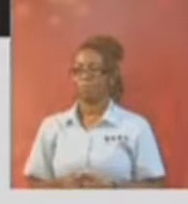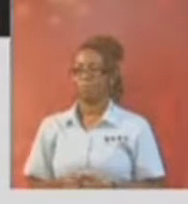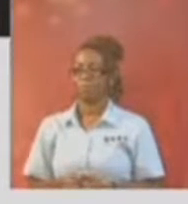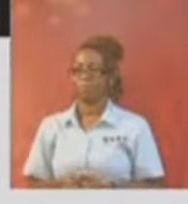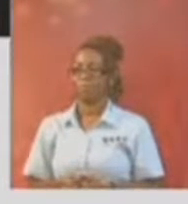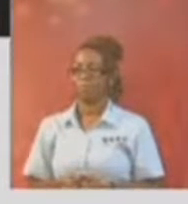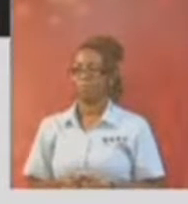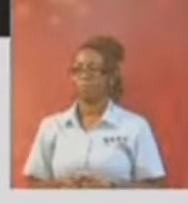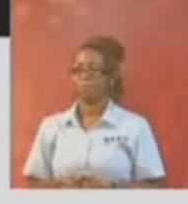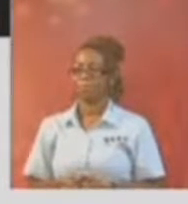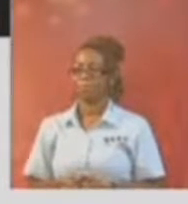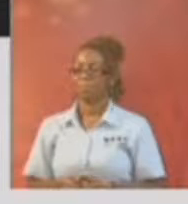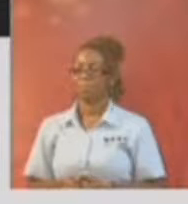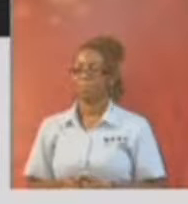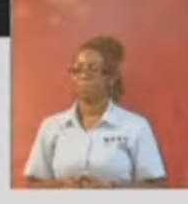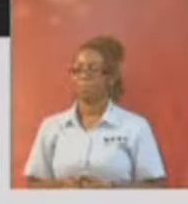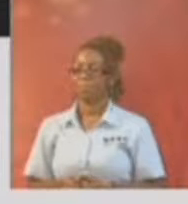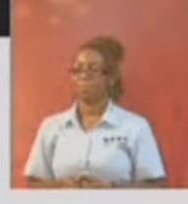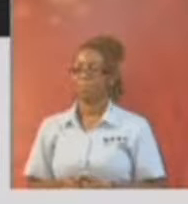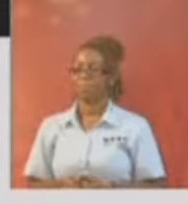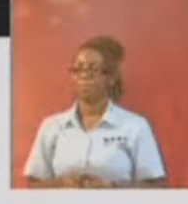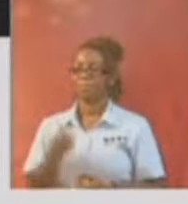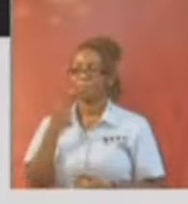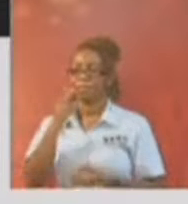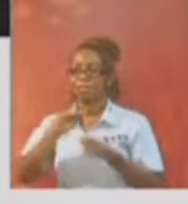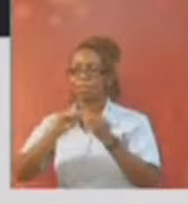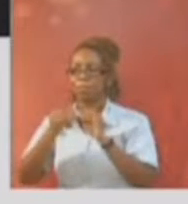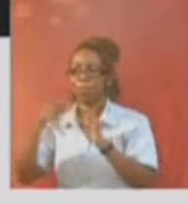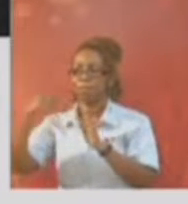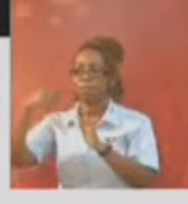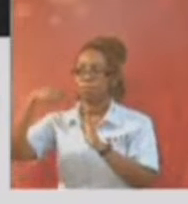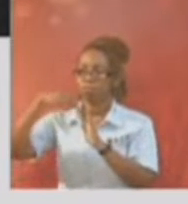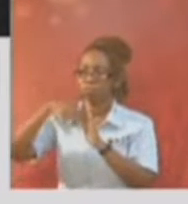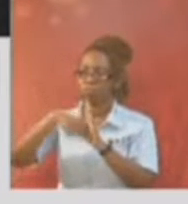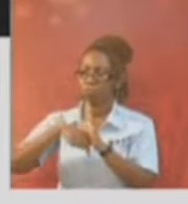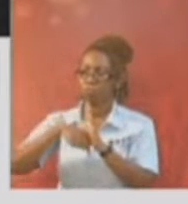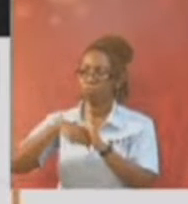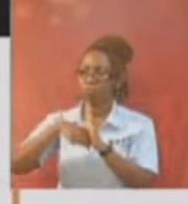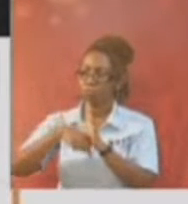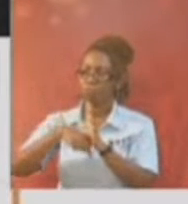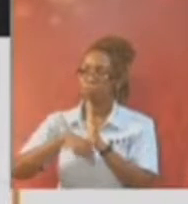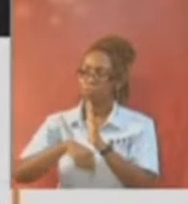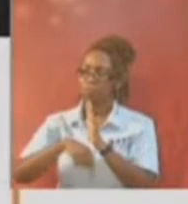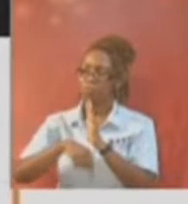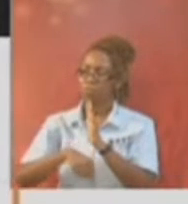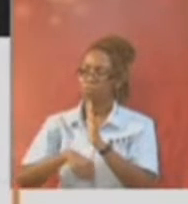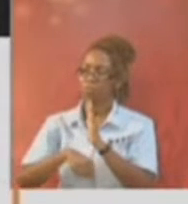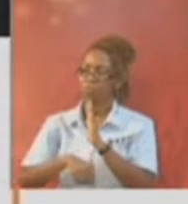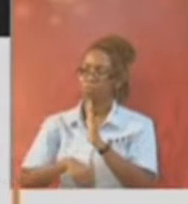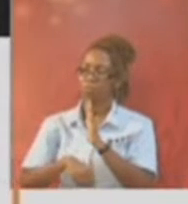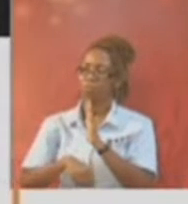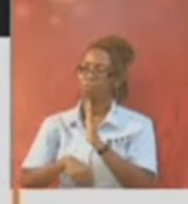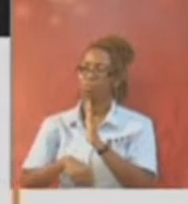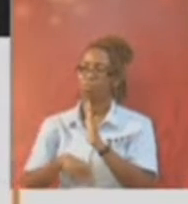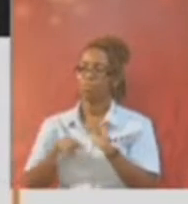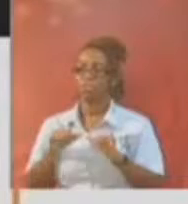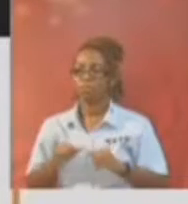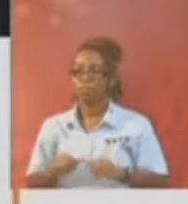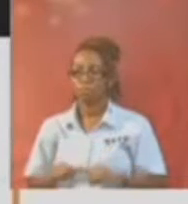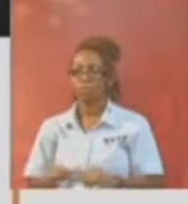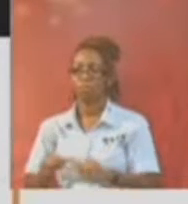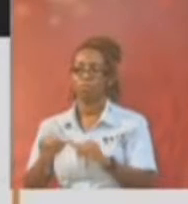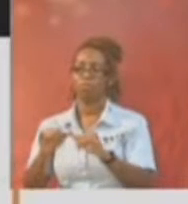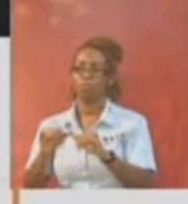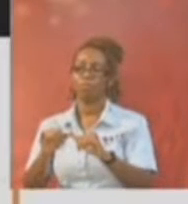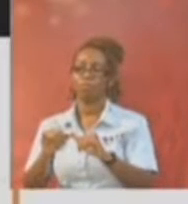average continue to come down over the period. Please continue to the next slide. We've had that rolling average continue to come down